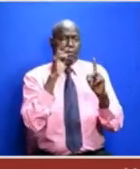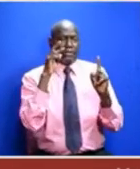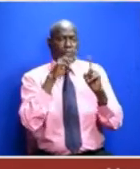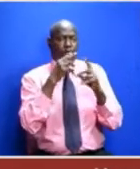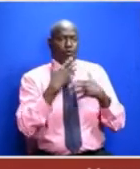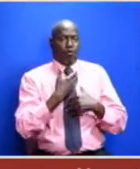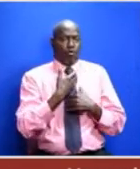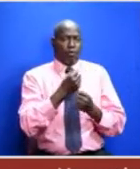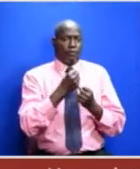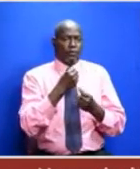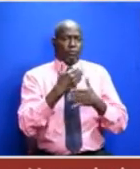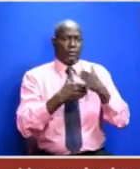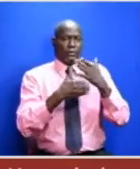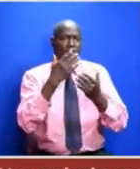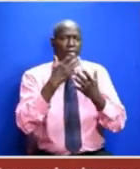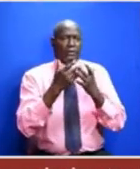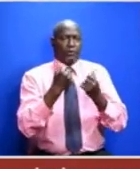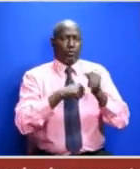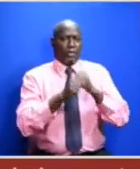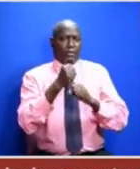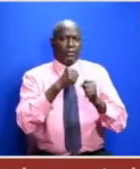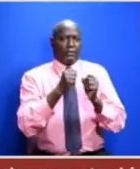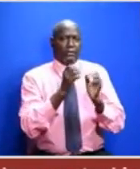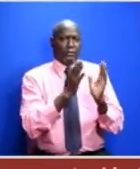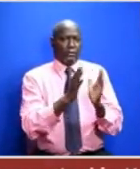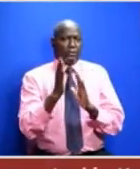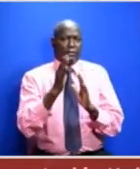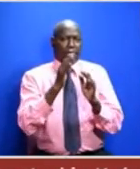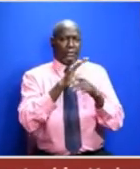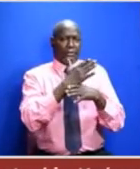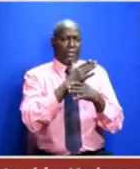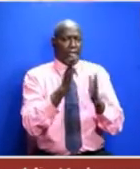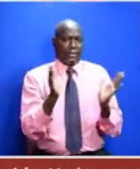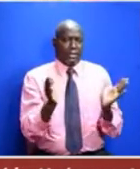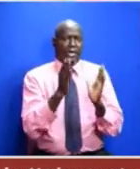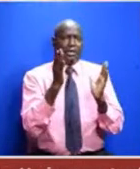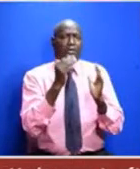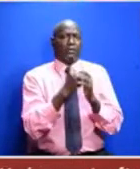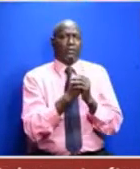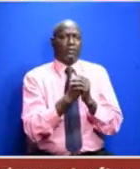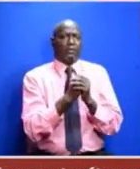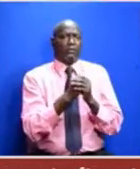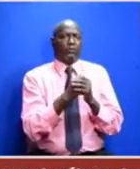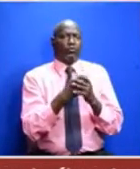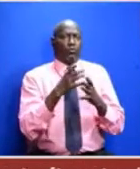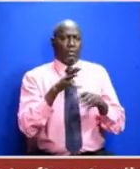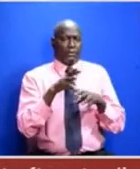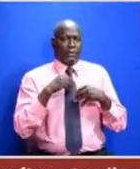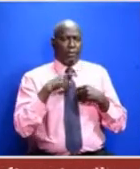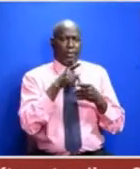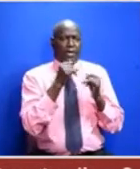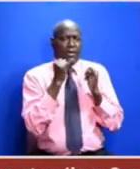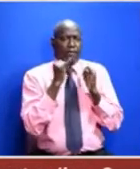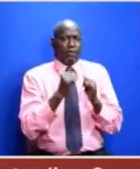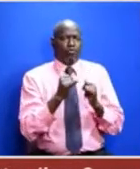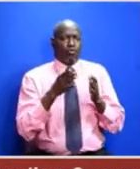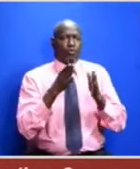on confidence-building strategies were also shared, encouraging students to embrace their individuality.